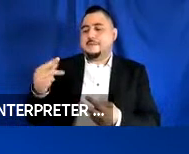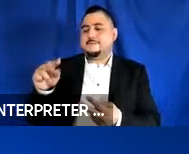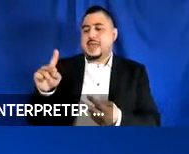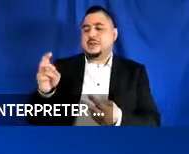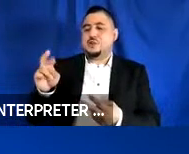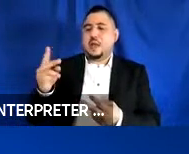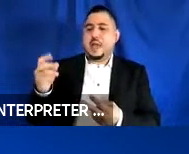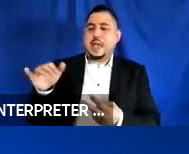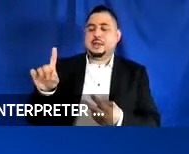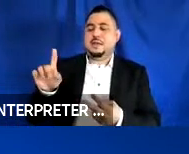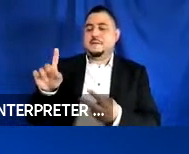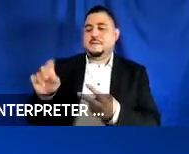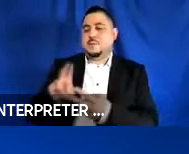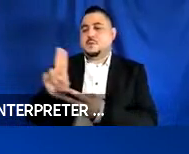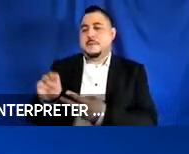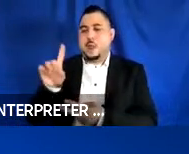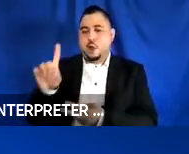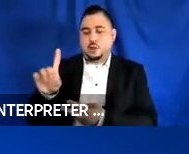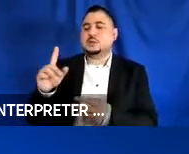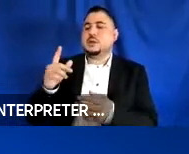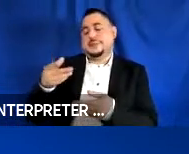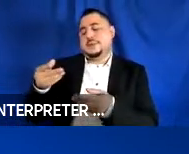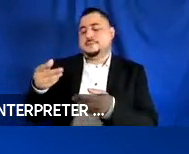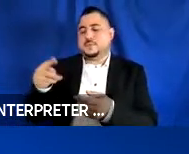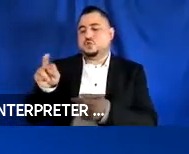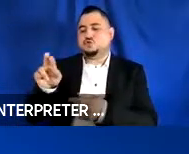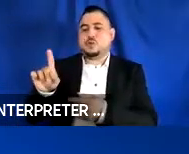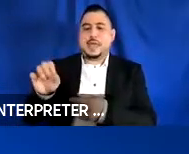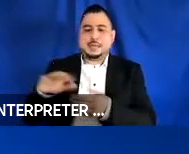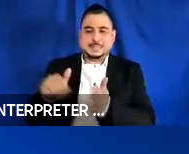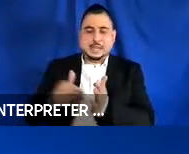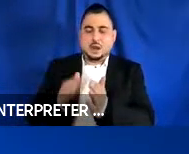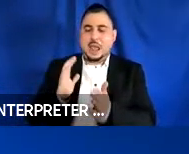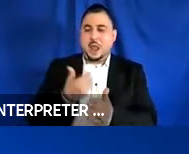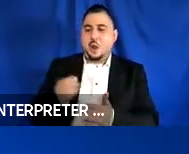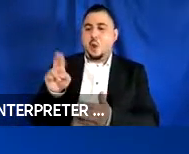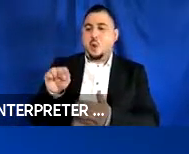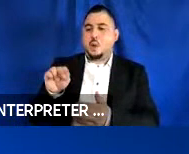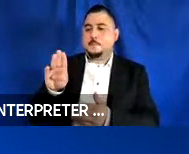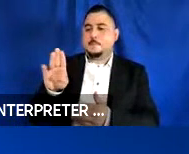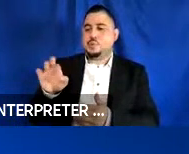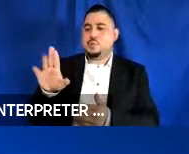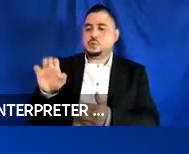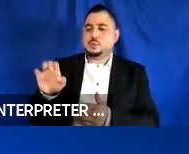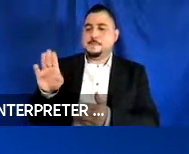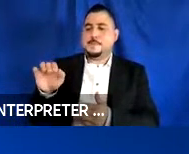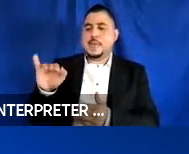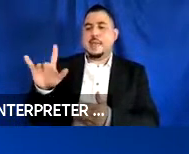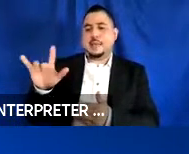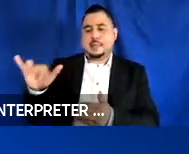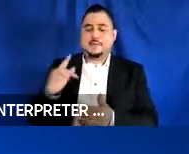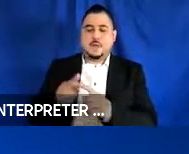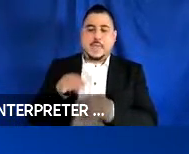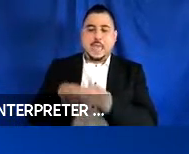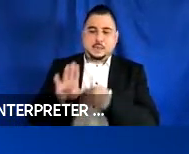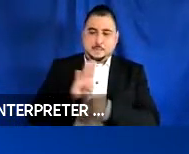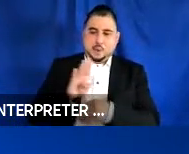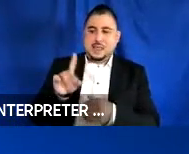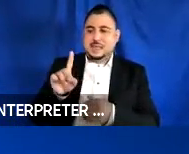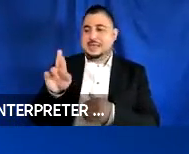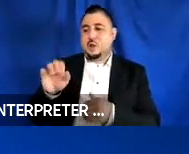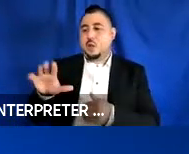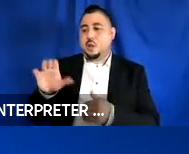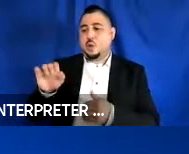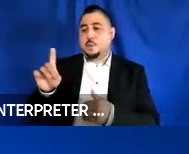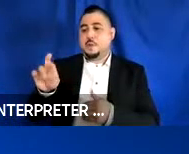University of Maryland and the Trace Center, our own Bruce Bailey here at the Access Board, Daryl Cooper from